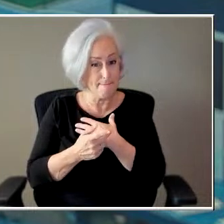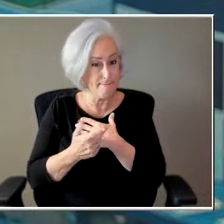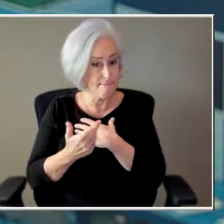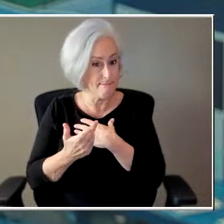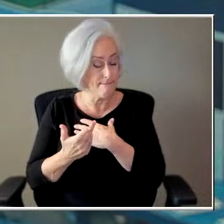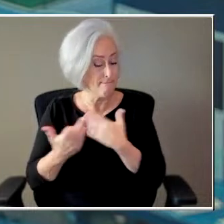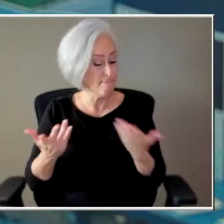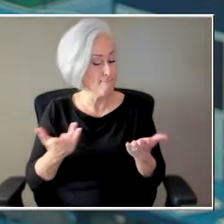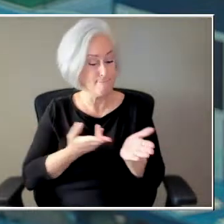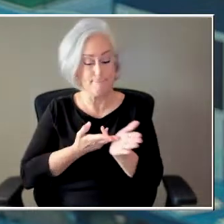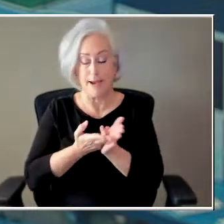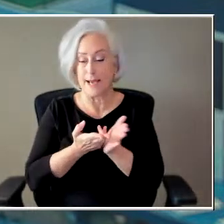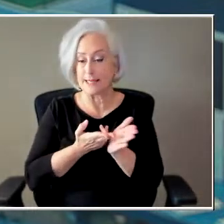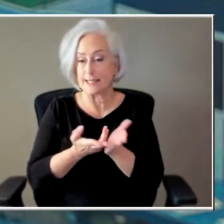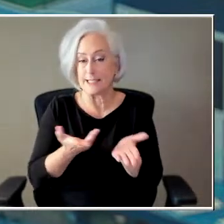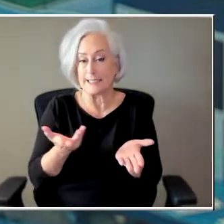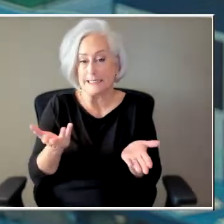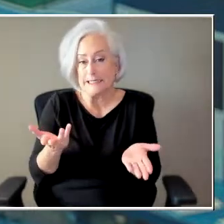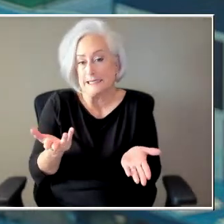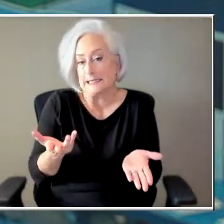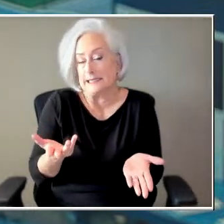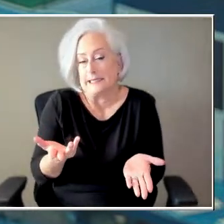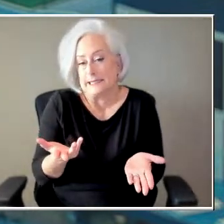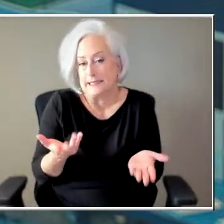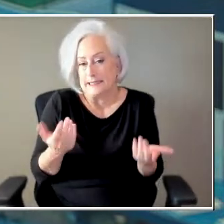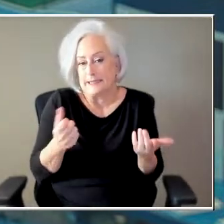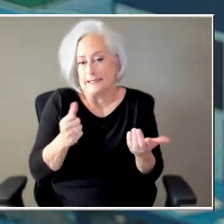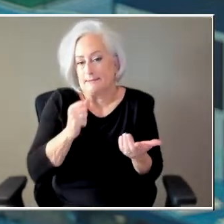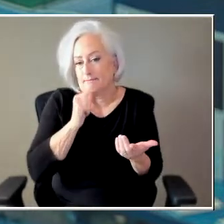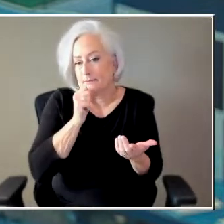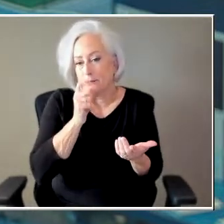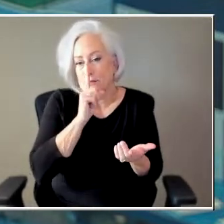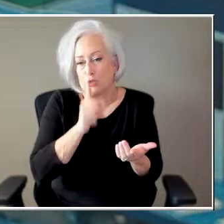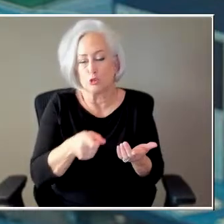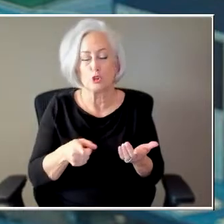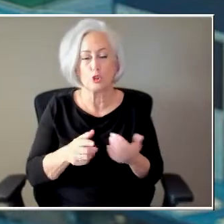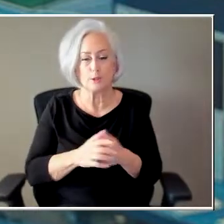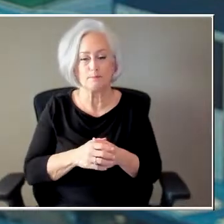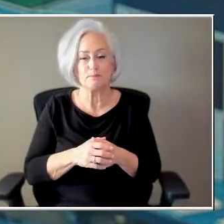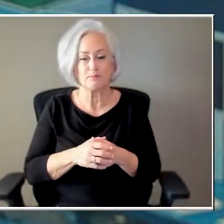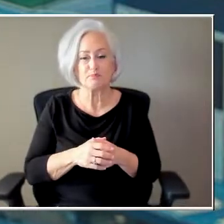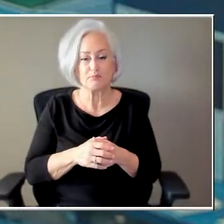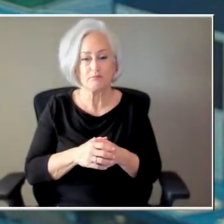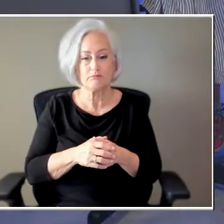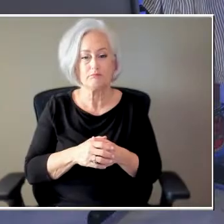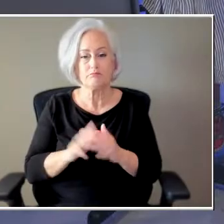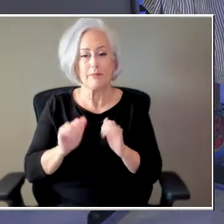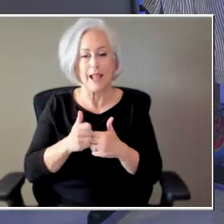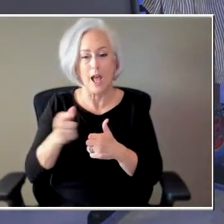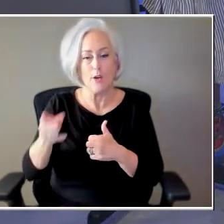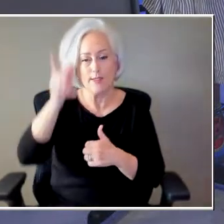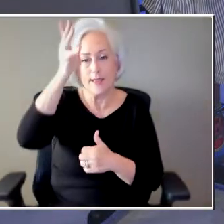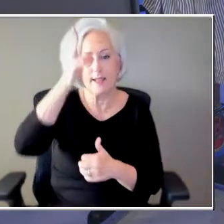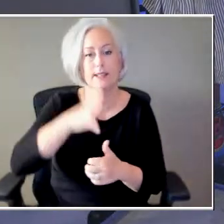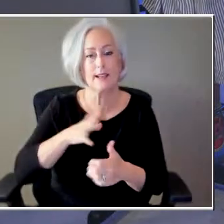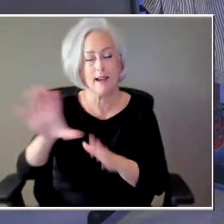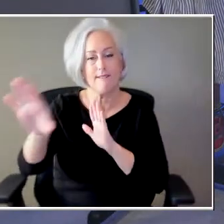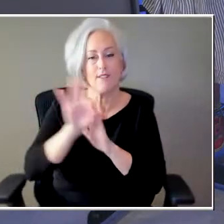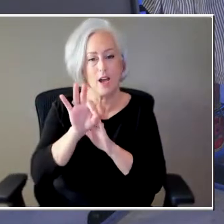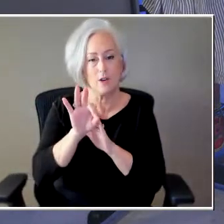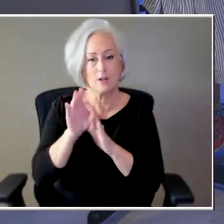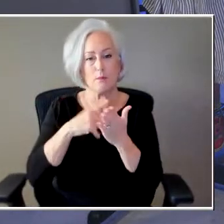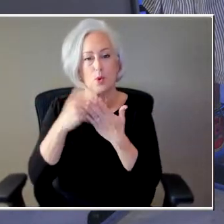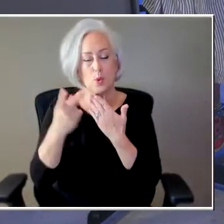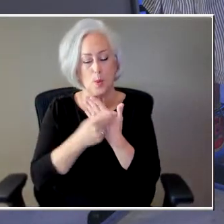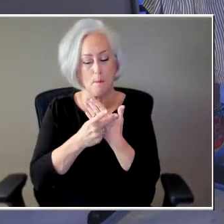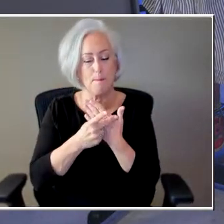Honestly, I am not completely certain how he did, but I know that